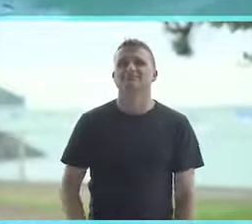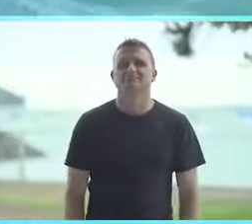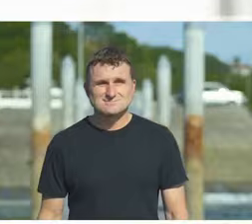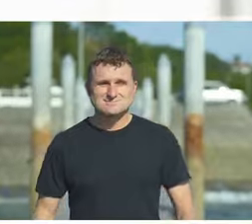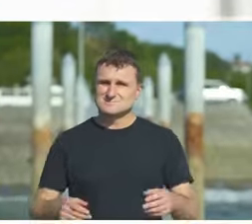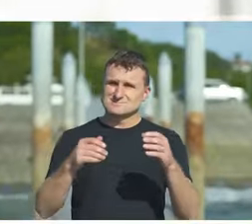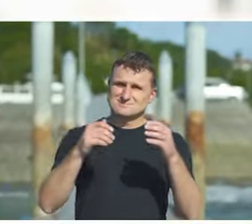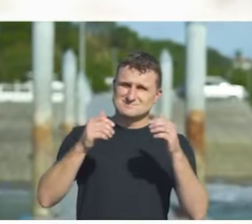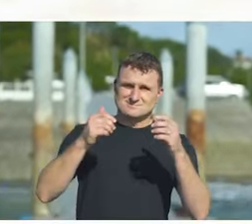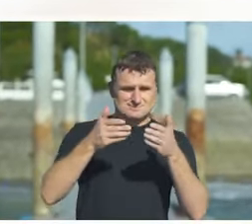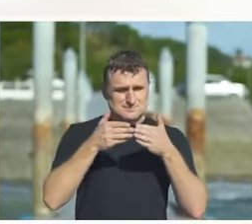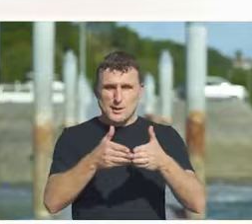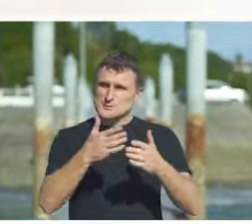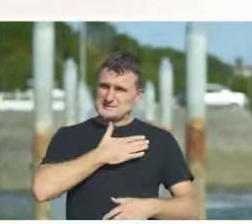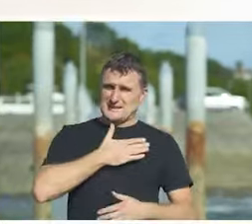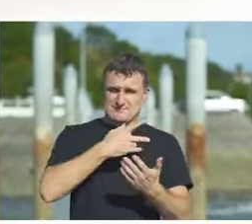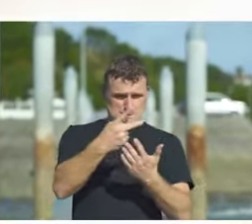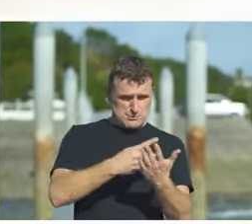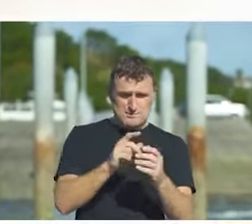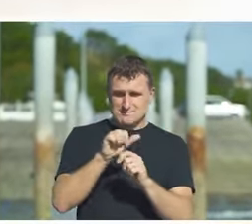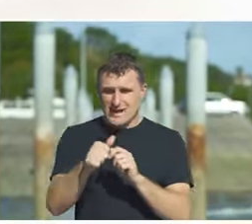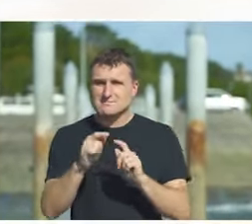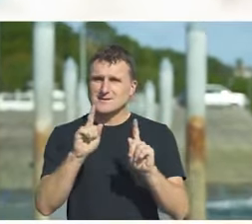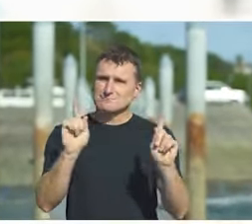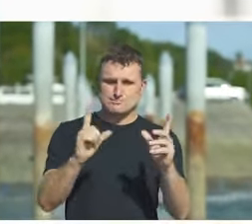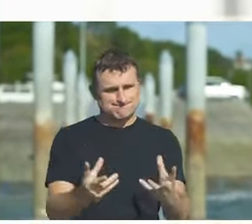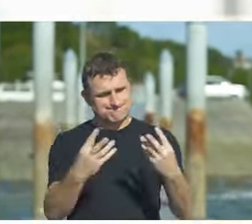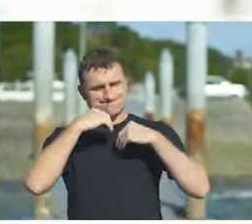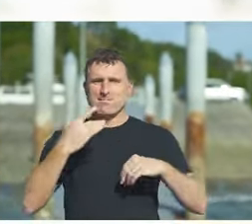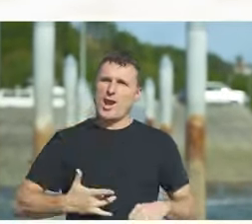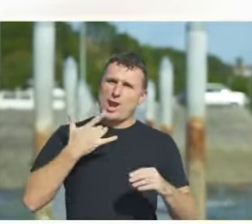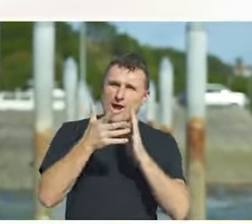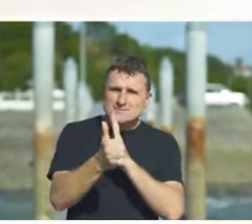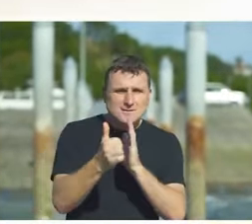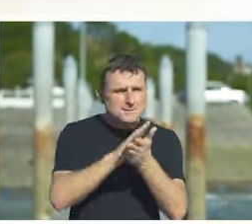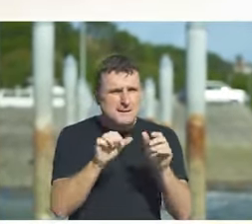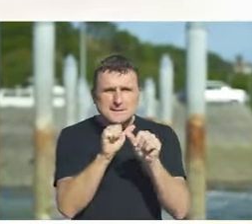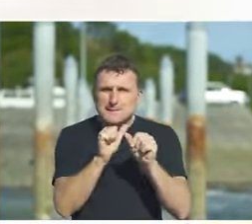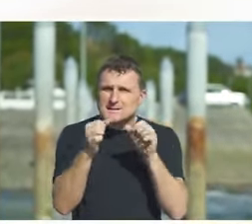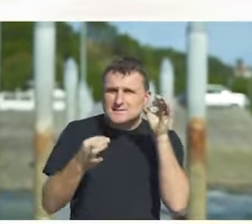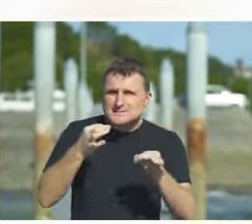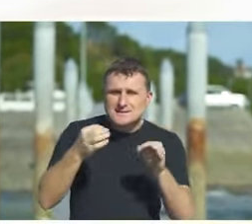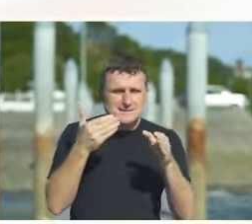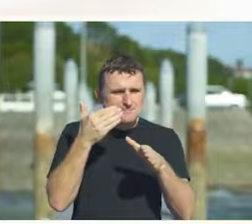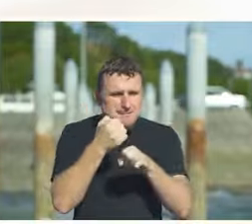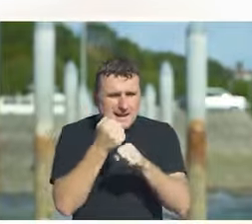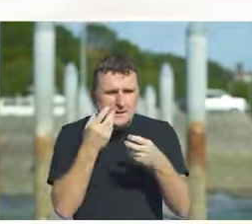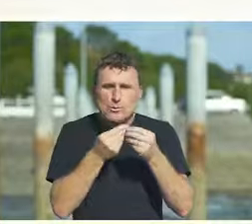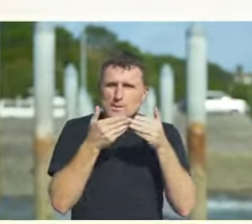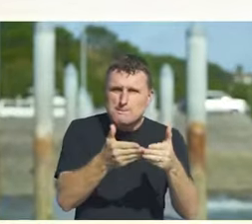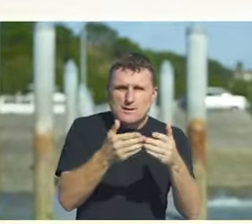lives. After the boating safety program, we've got life skills that will help us make better decisions around boats the rest of our